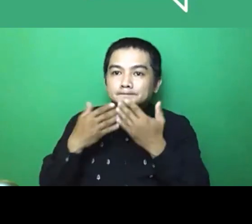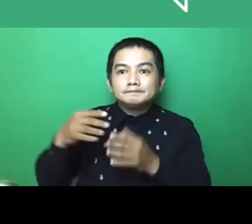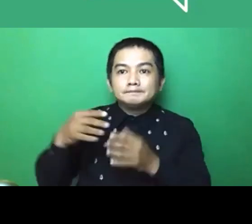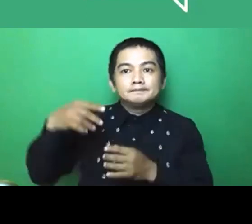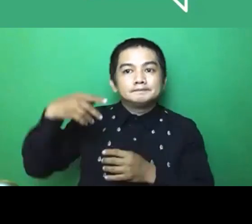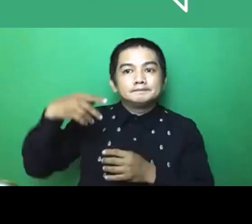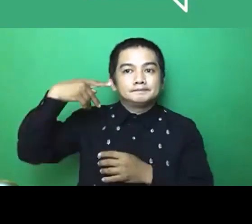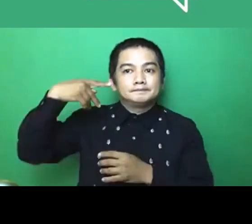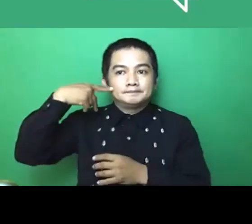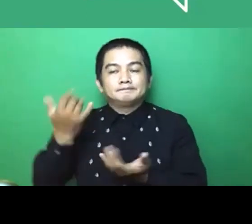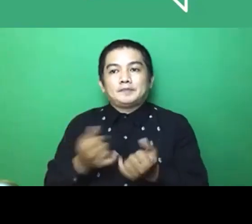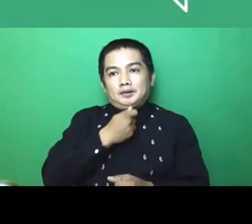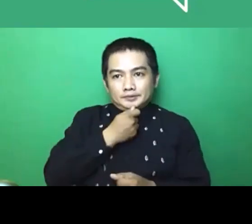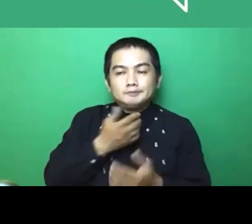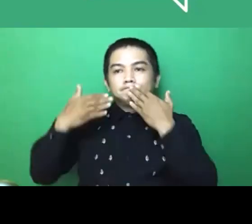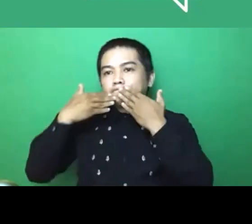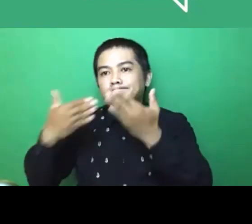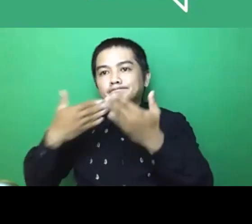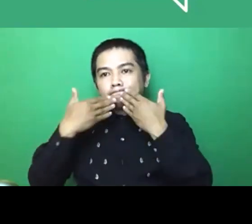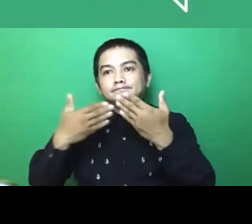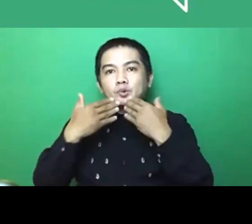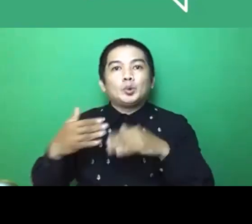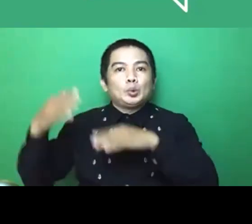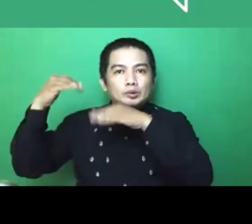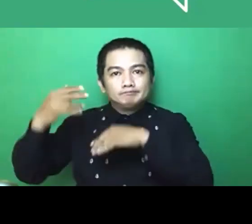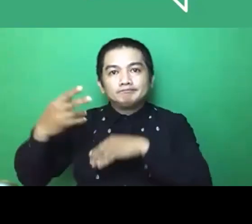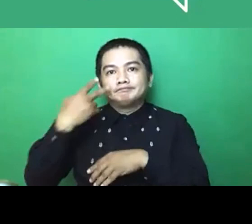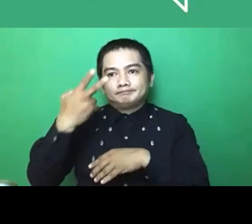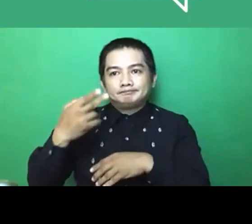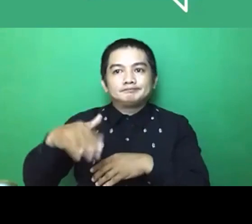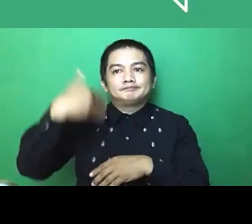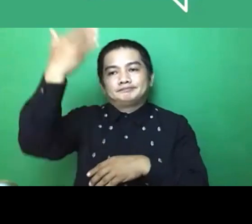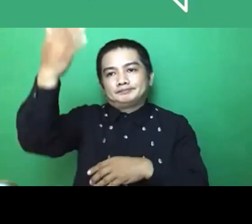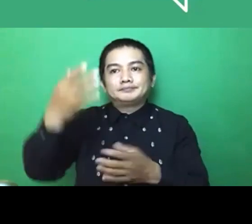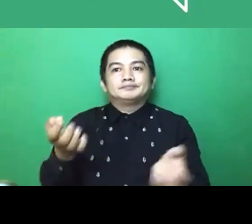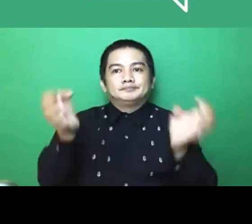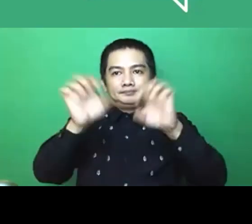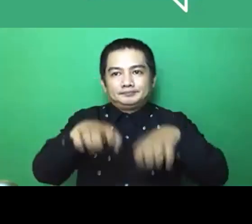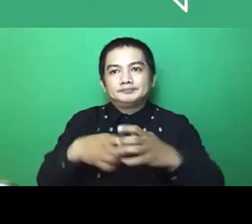afternoon. Thank you very much, and we hope to see you again in our future events.